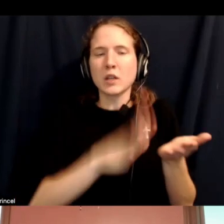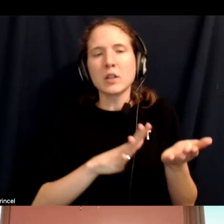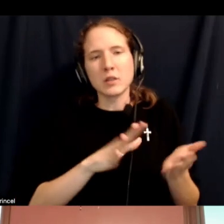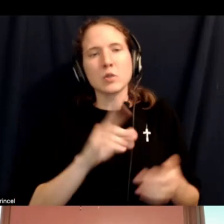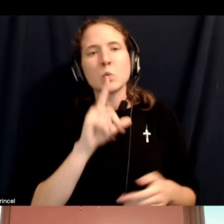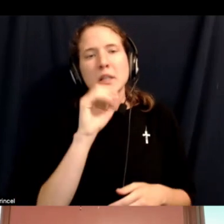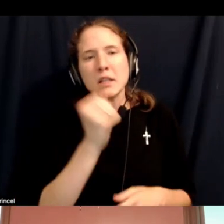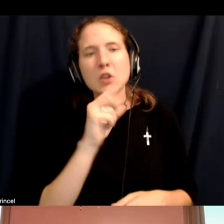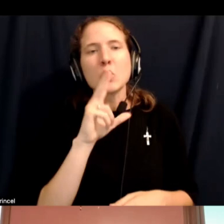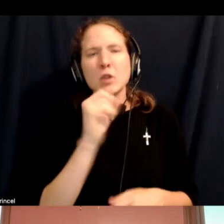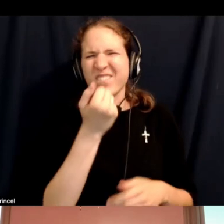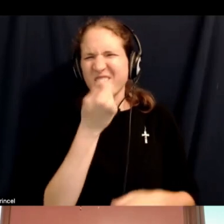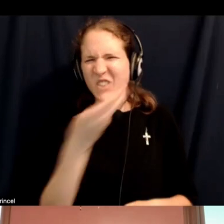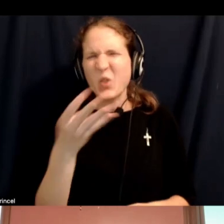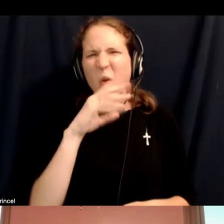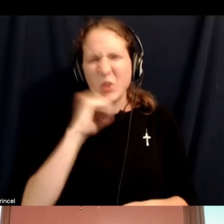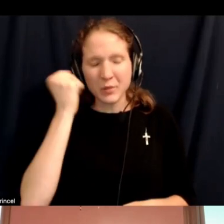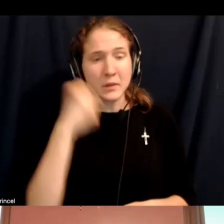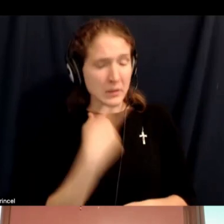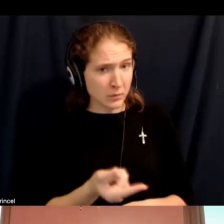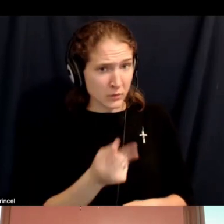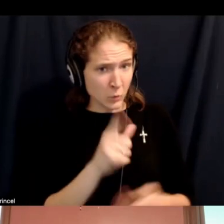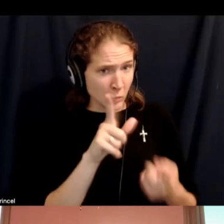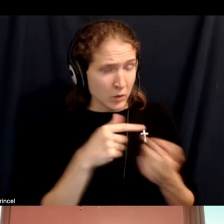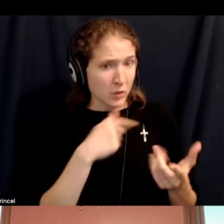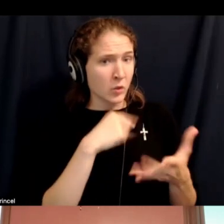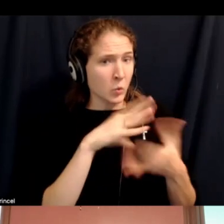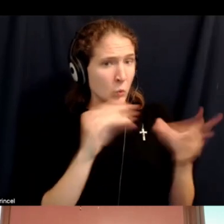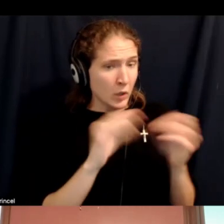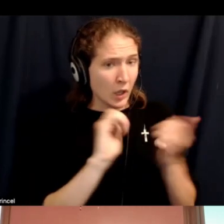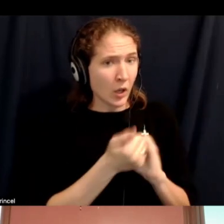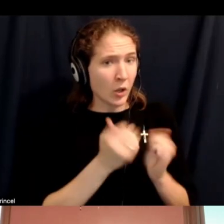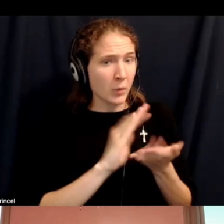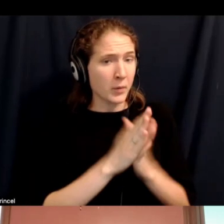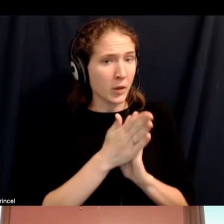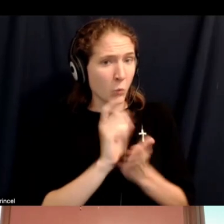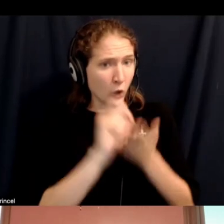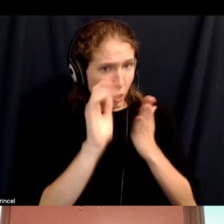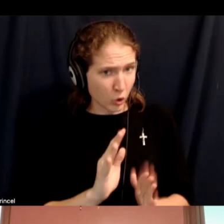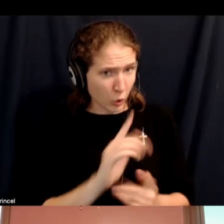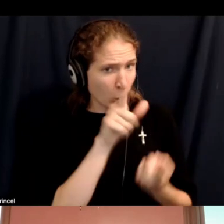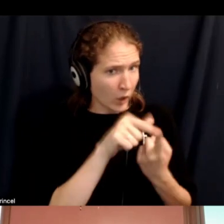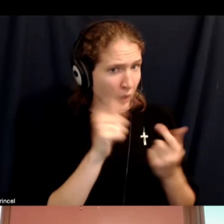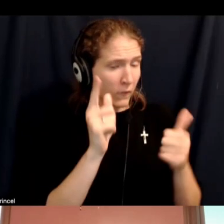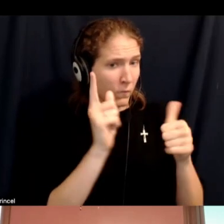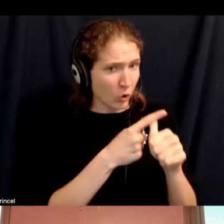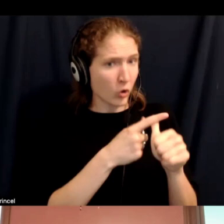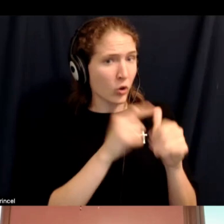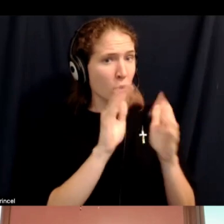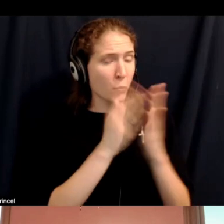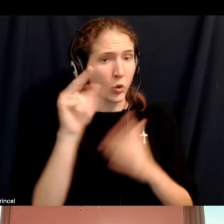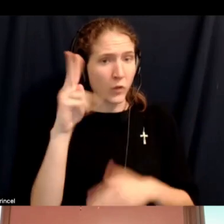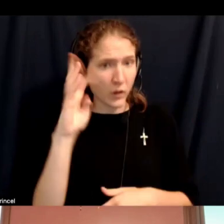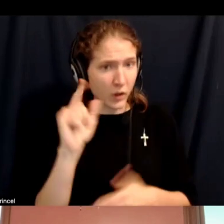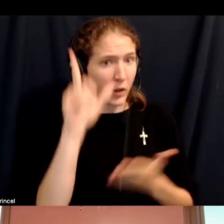and a few older. And I say, when I tell you the story of how I became a writer and when I published my first novel, some of you are